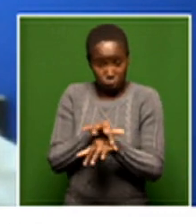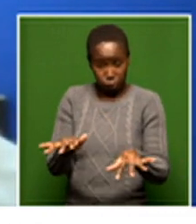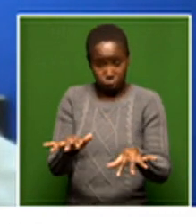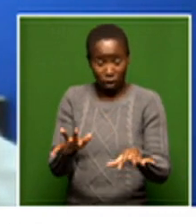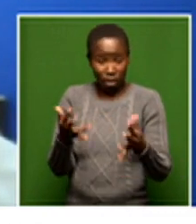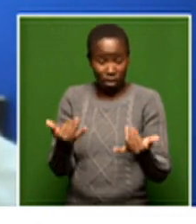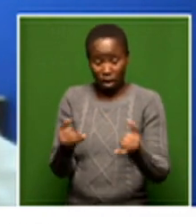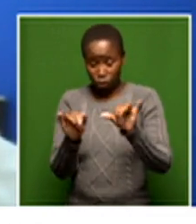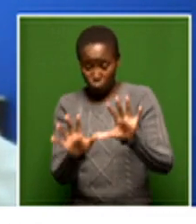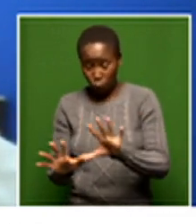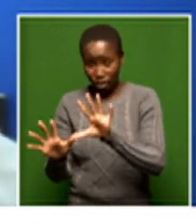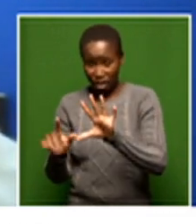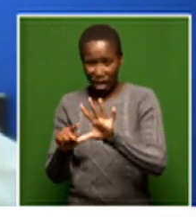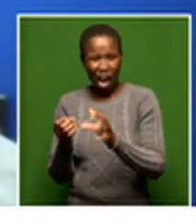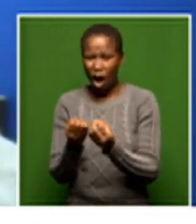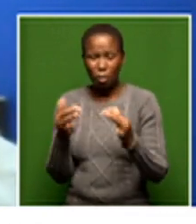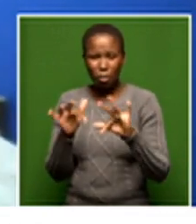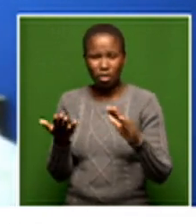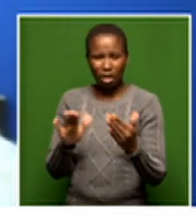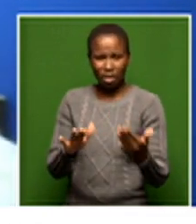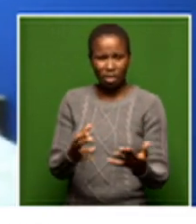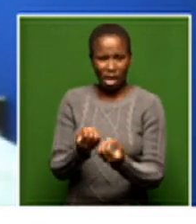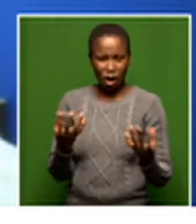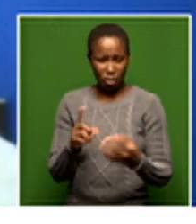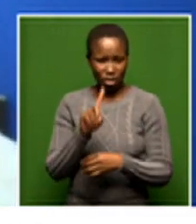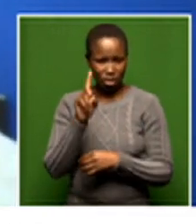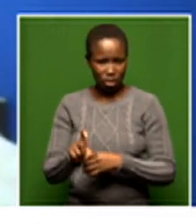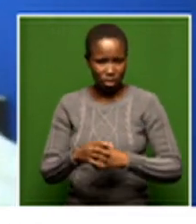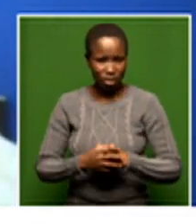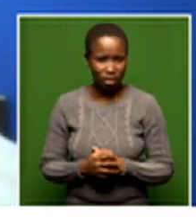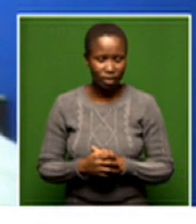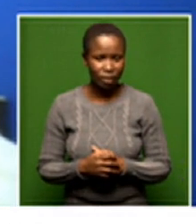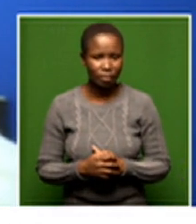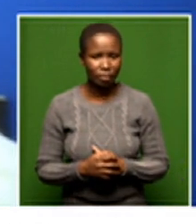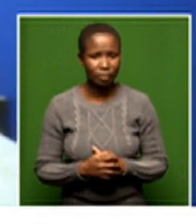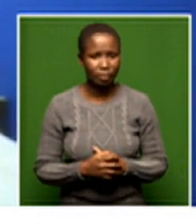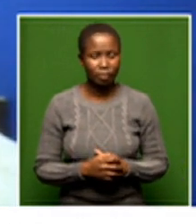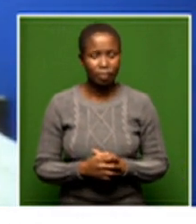this point? How many cases, deaths, vaccinations reported to date?